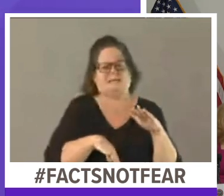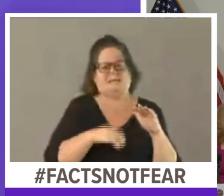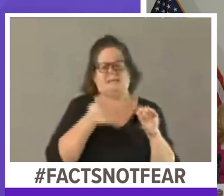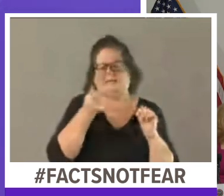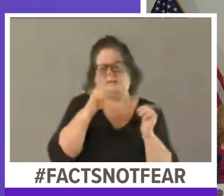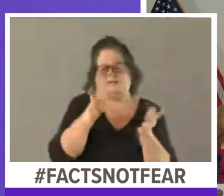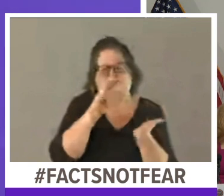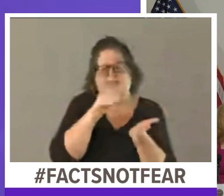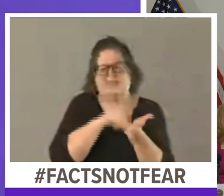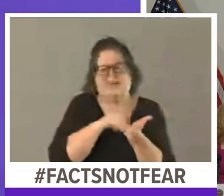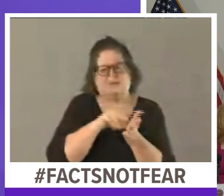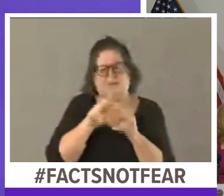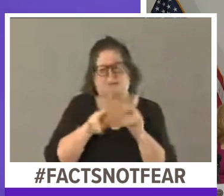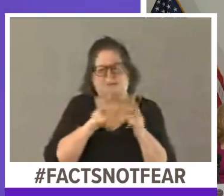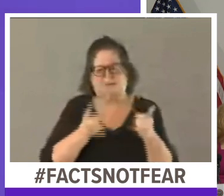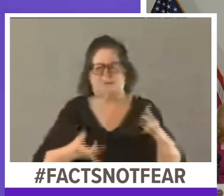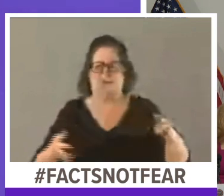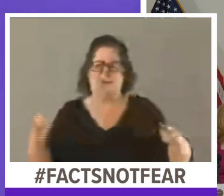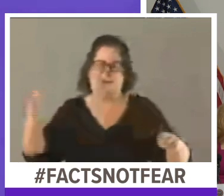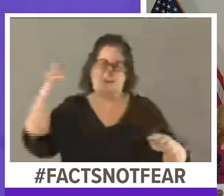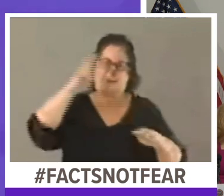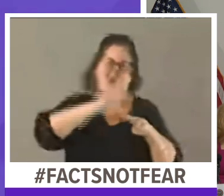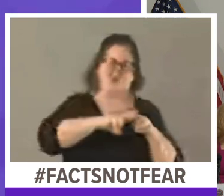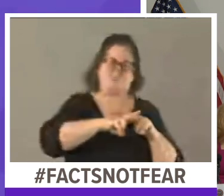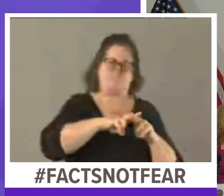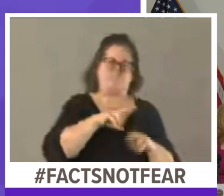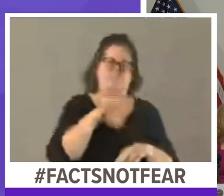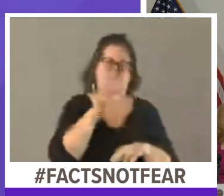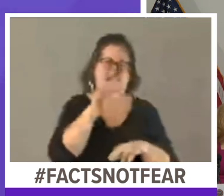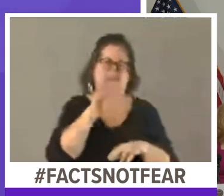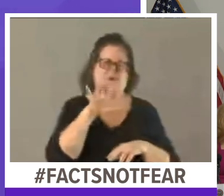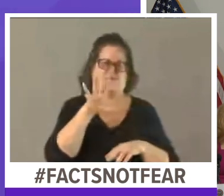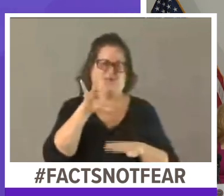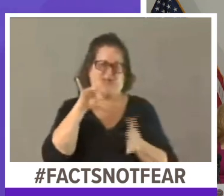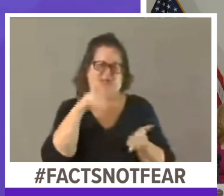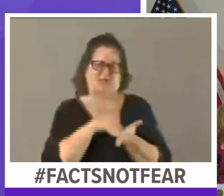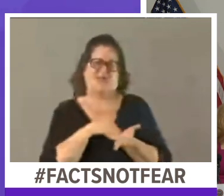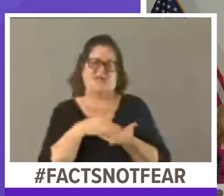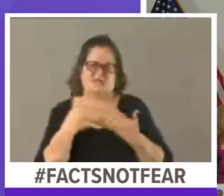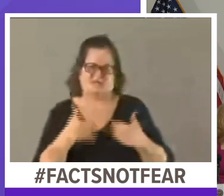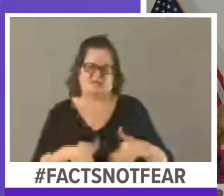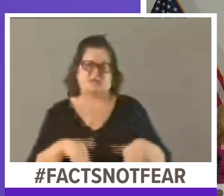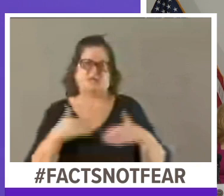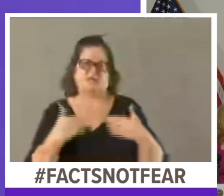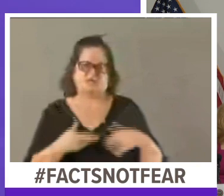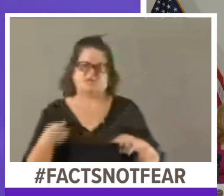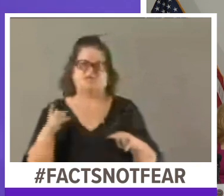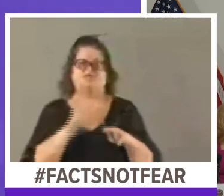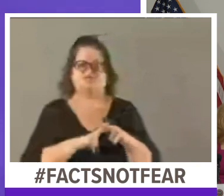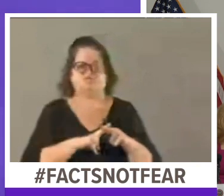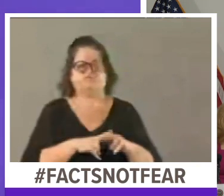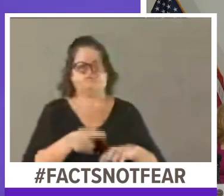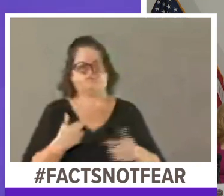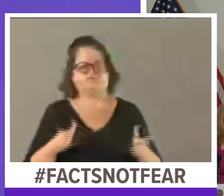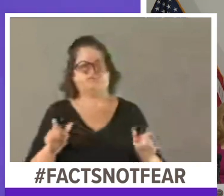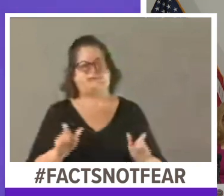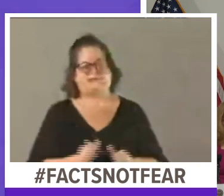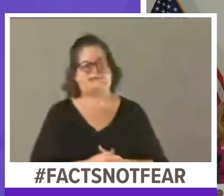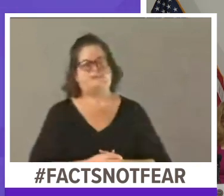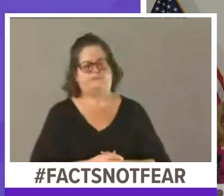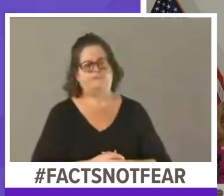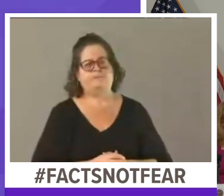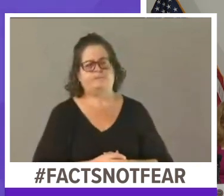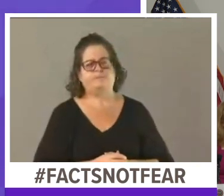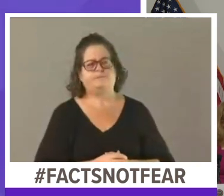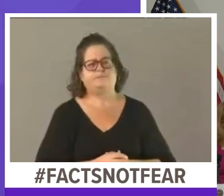in our state on unemployment. Today, it's over 958,000. I want people to